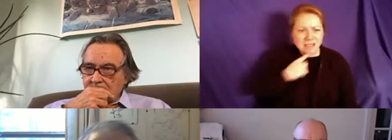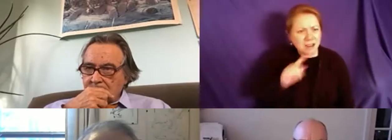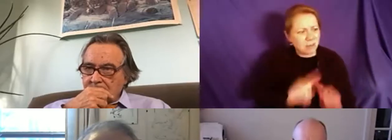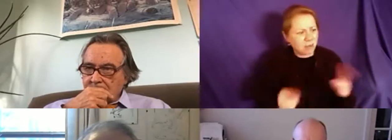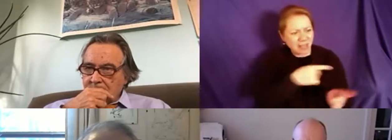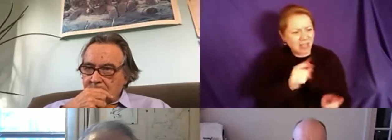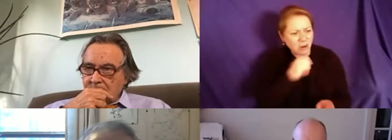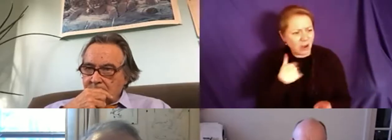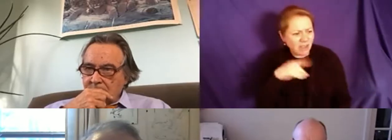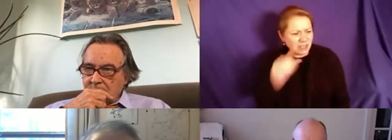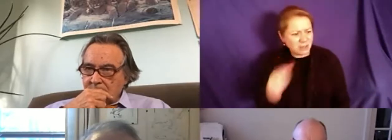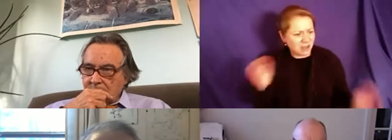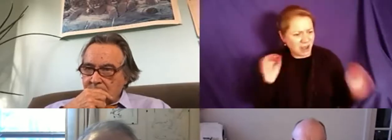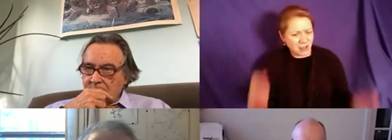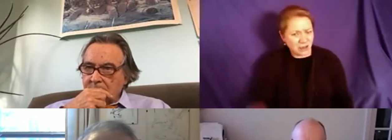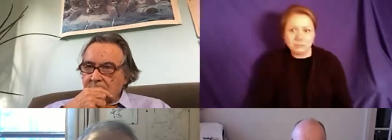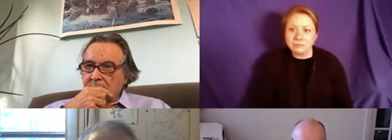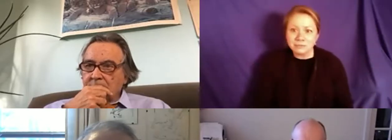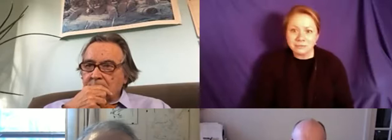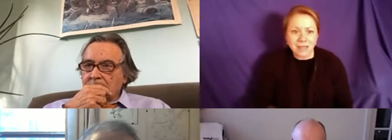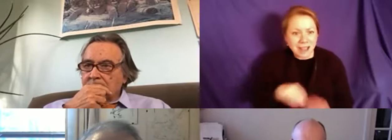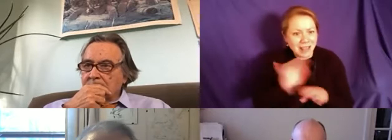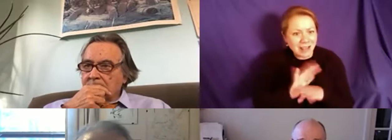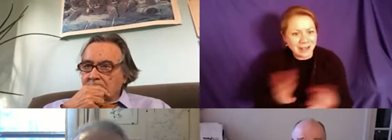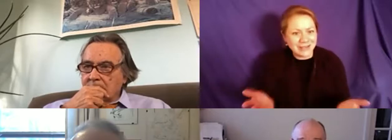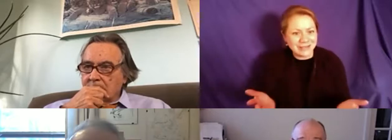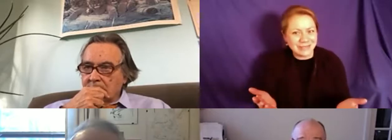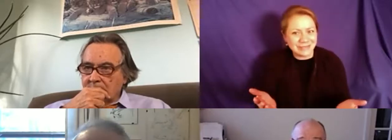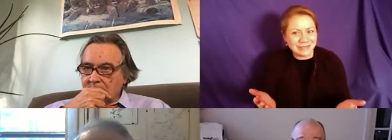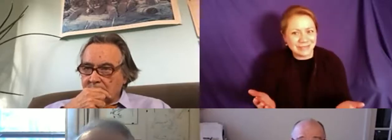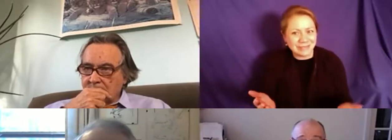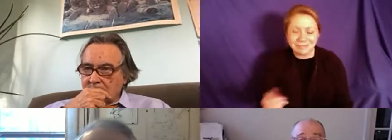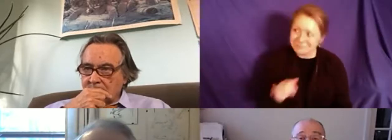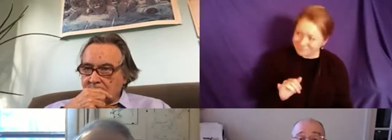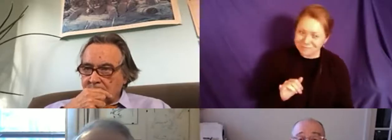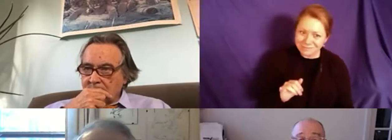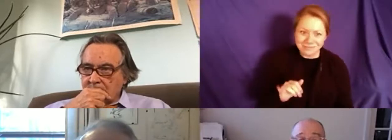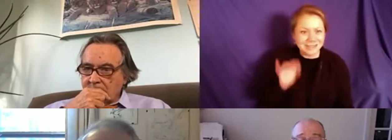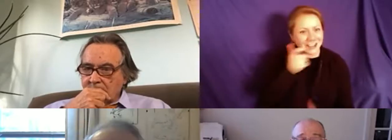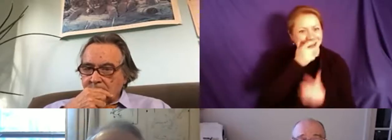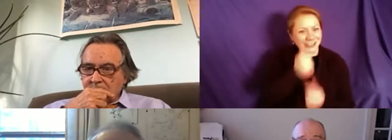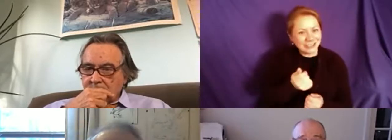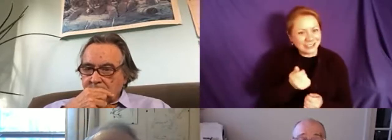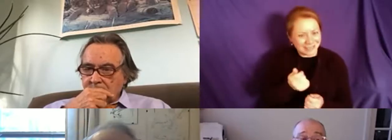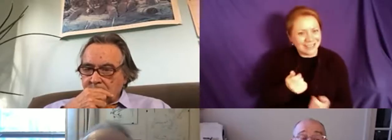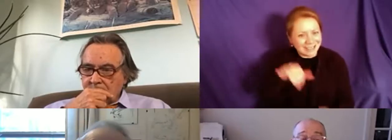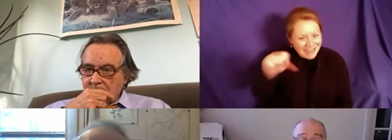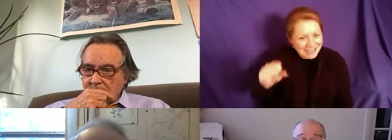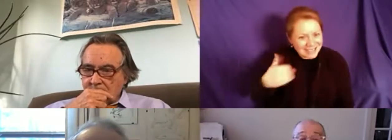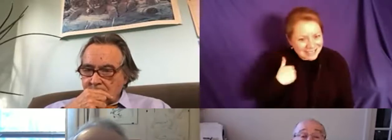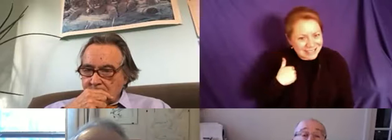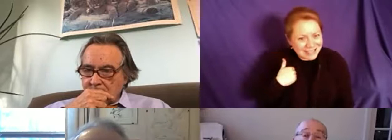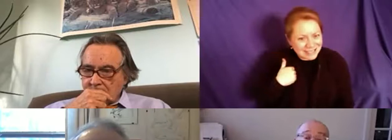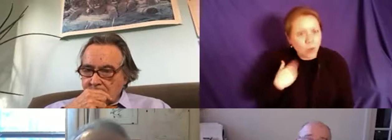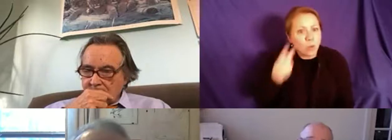with disabilities in that film. And it was like, well, isn't that interesting that, what we saw